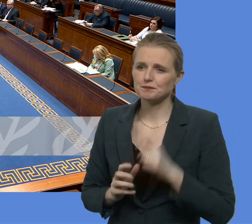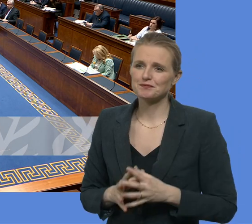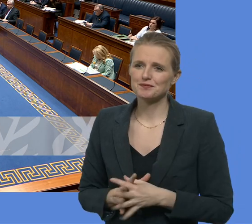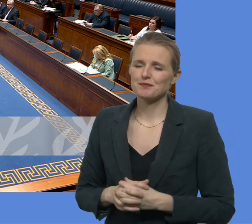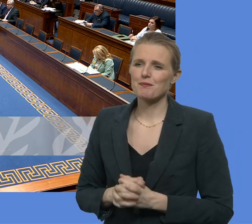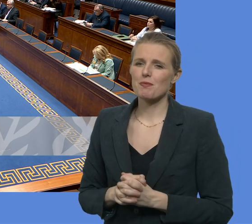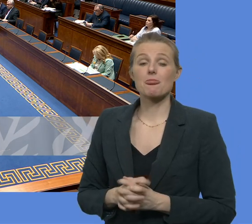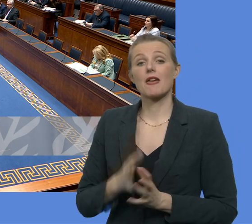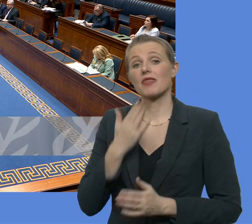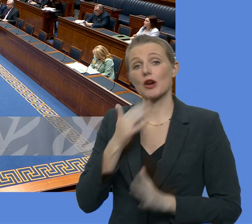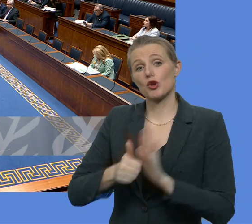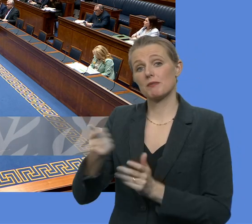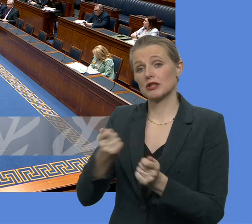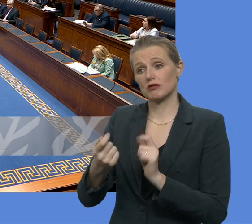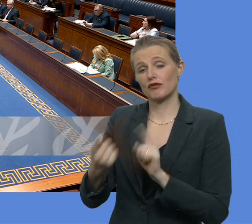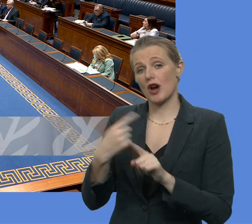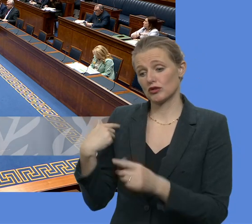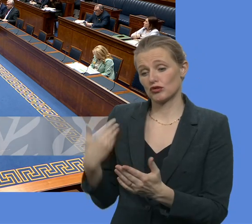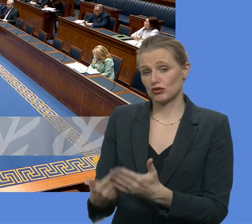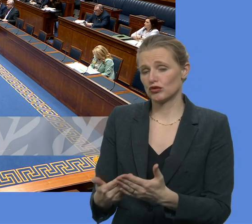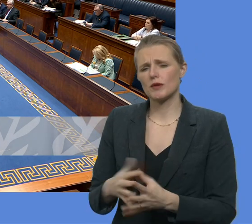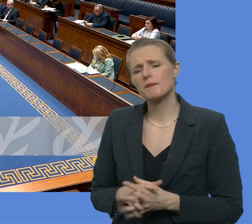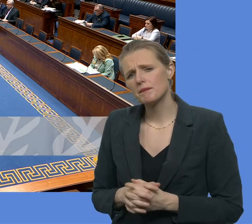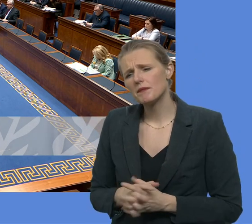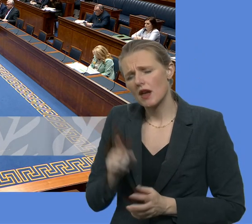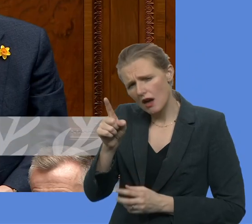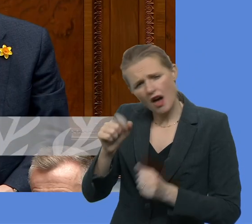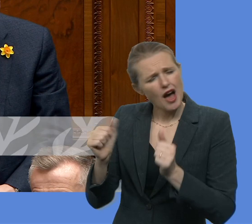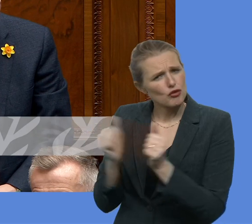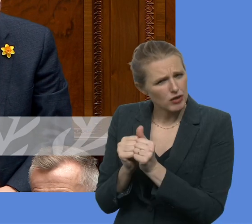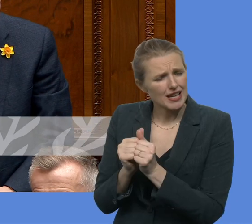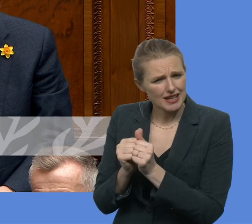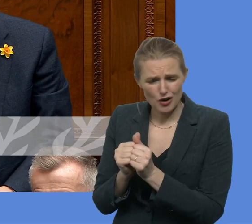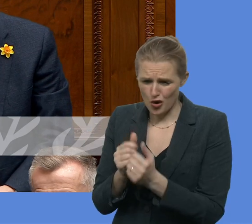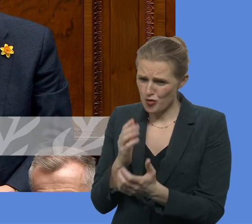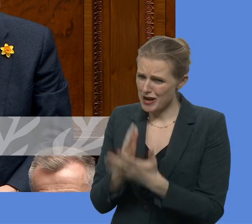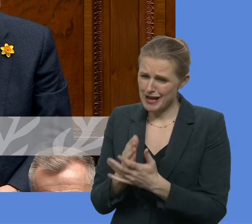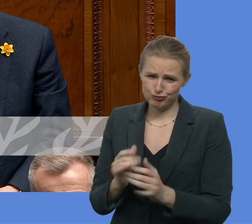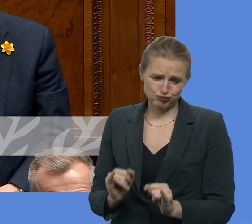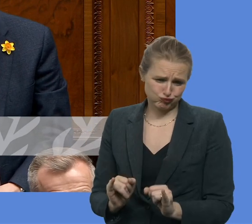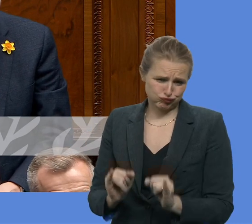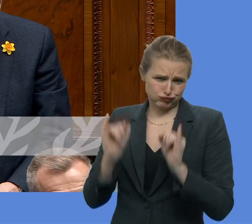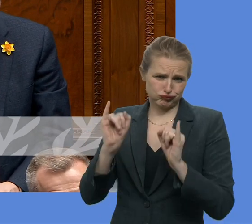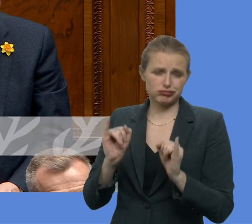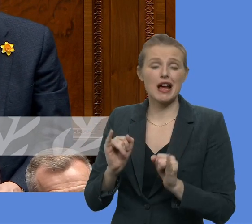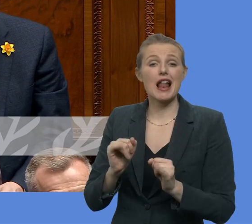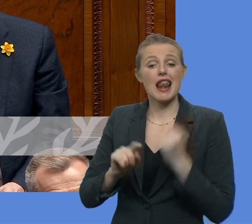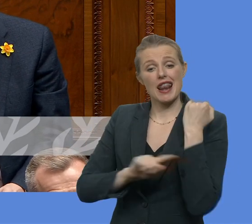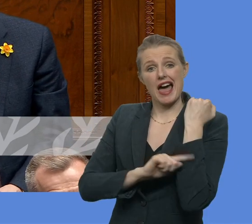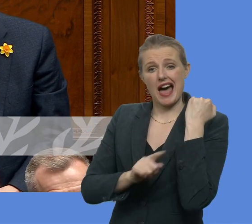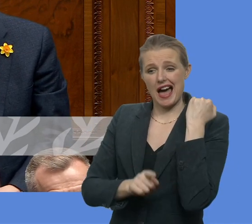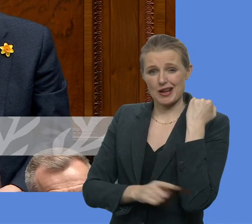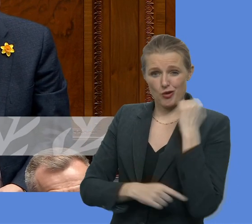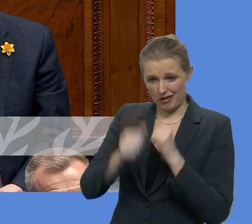I thank the Minister for his answers so far. Does the Minister agree with me that it's disgraceful if landlords use notices to quit instead